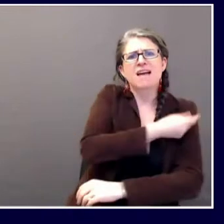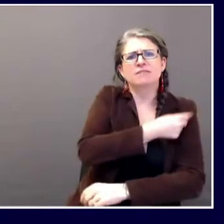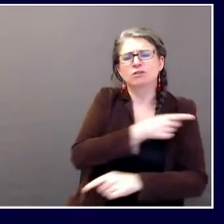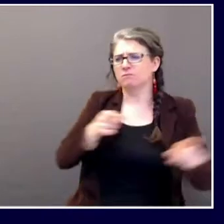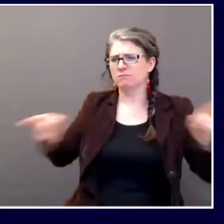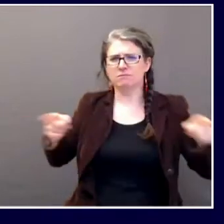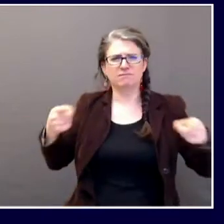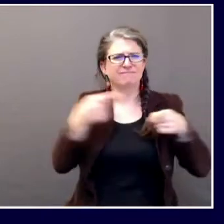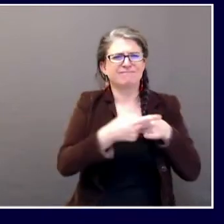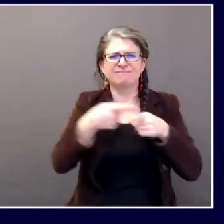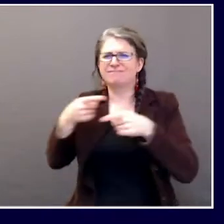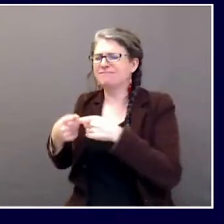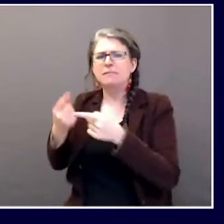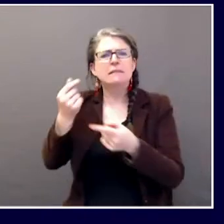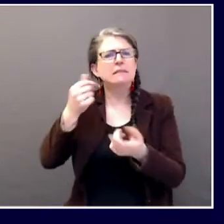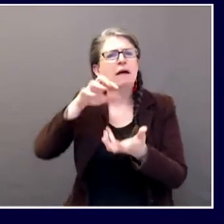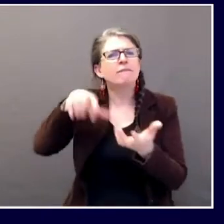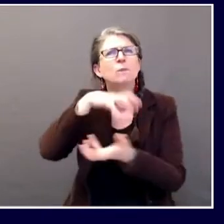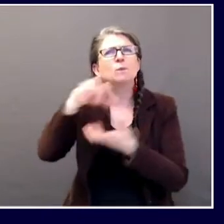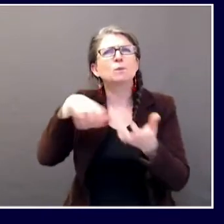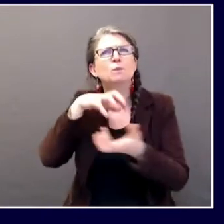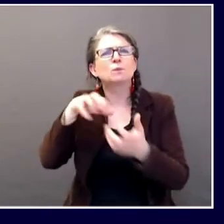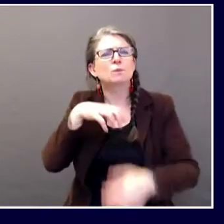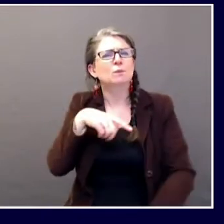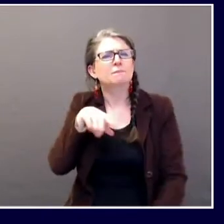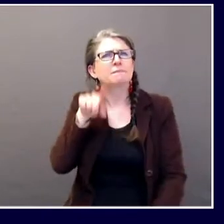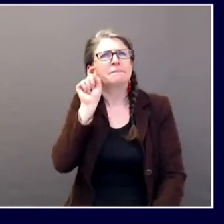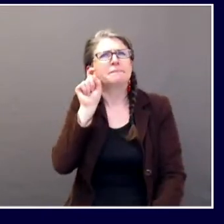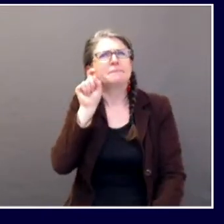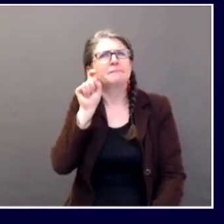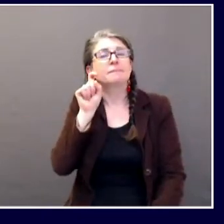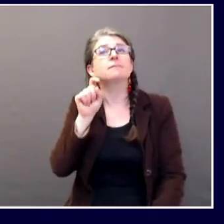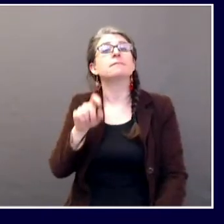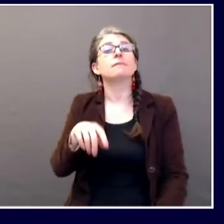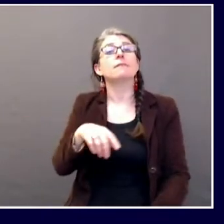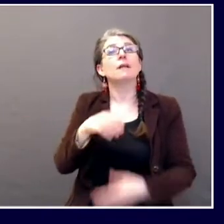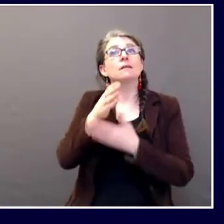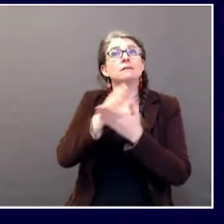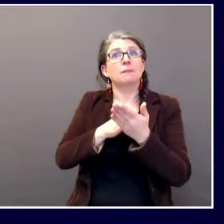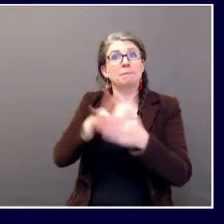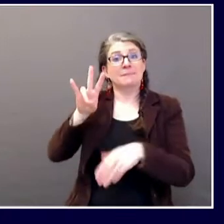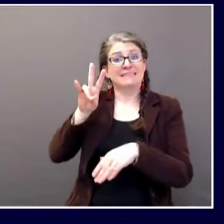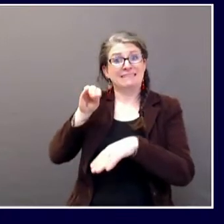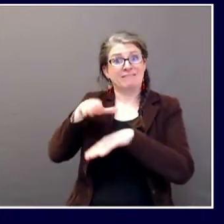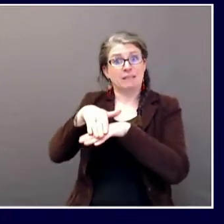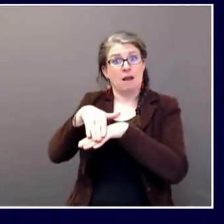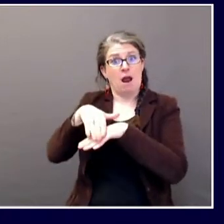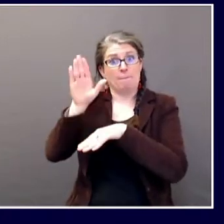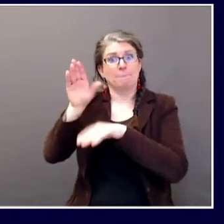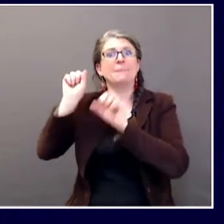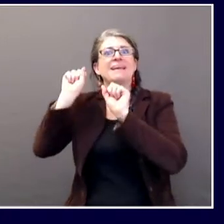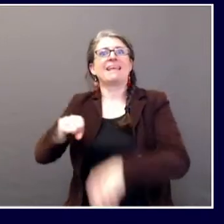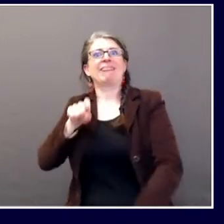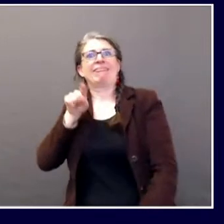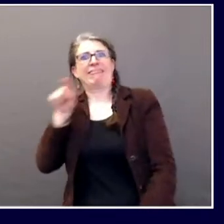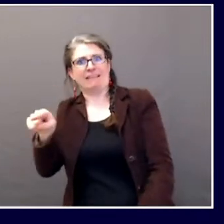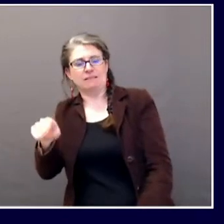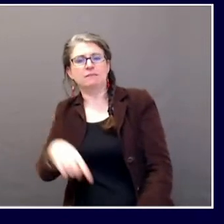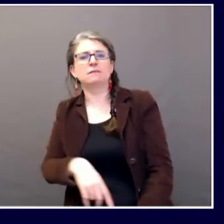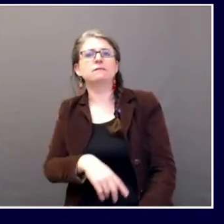can, 70 plus get it here, but over here we're focusing on 75 plus. Is there any plan to